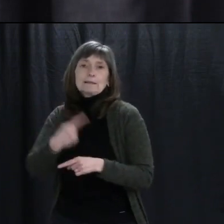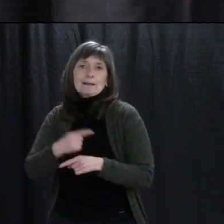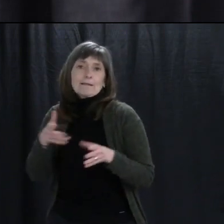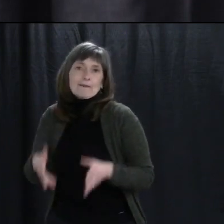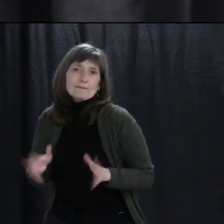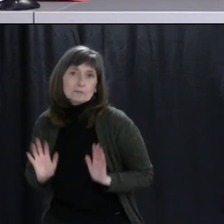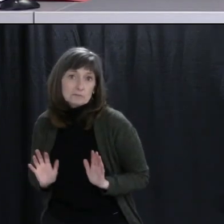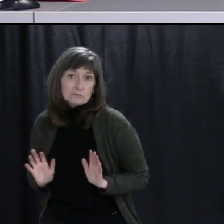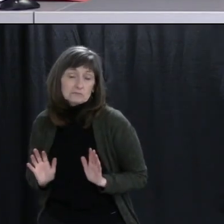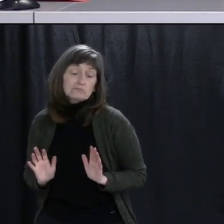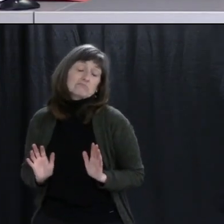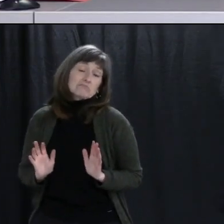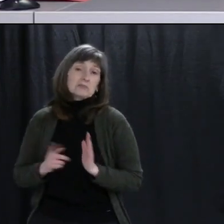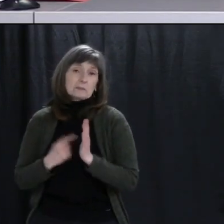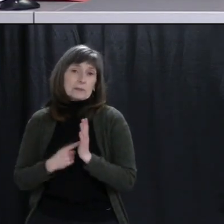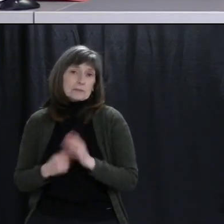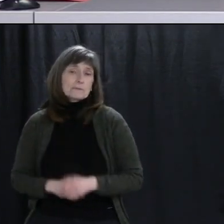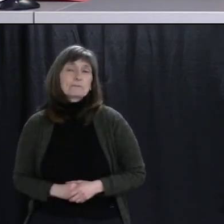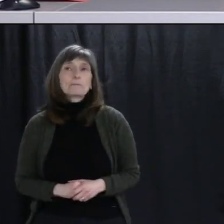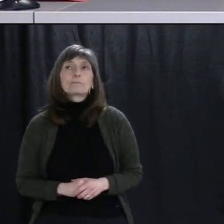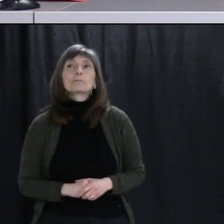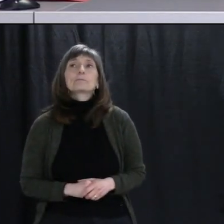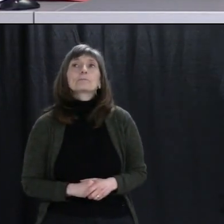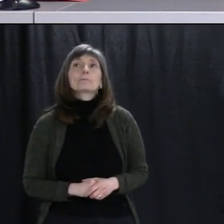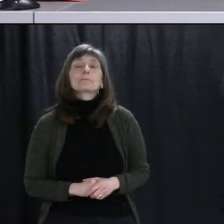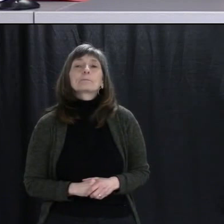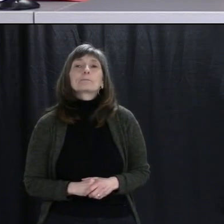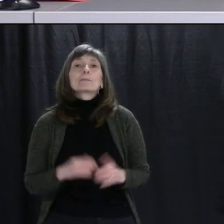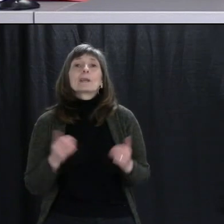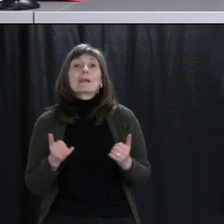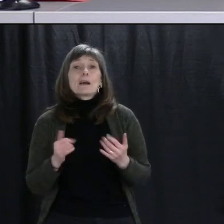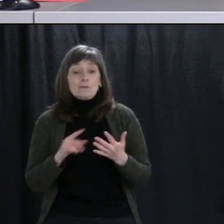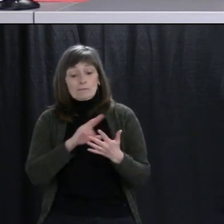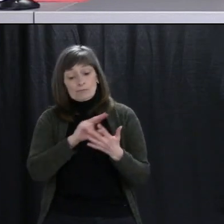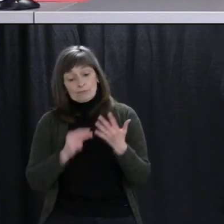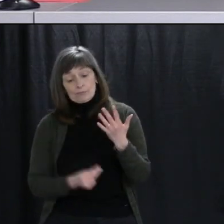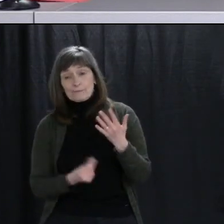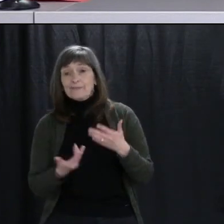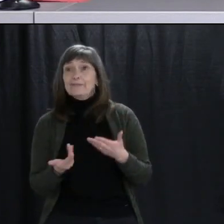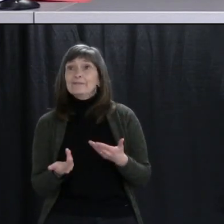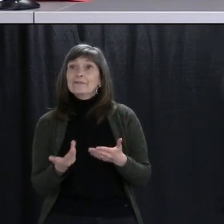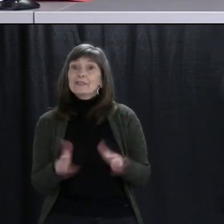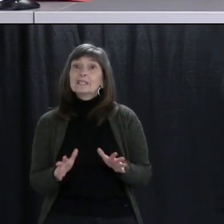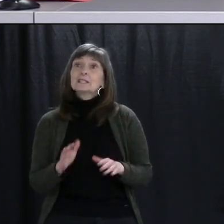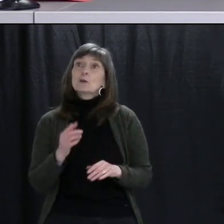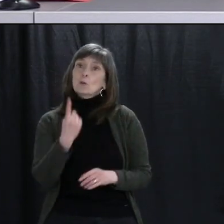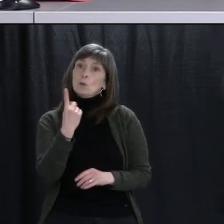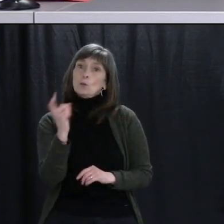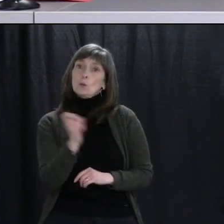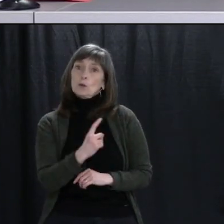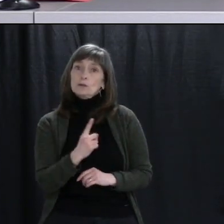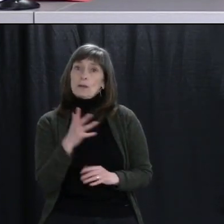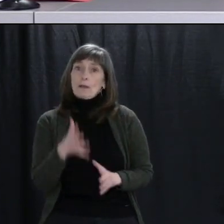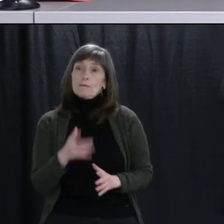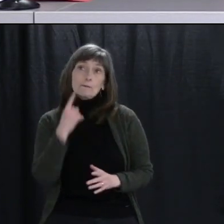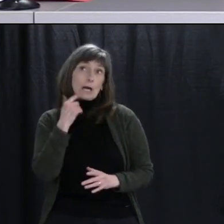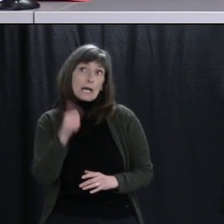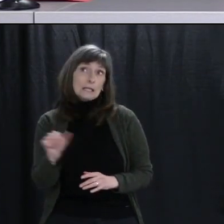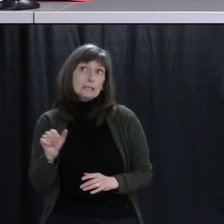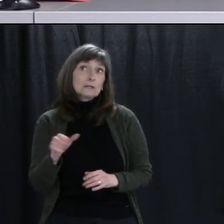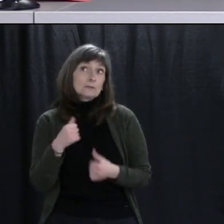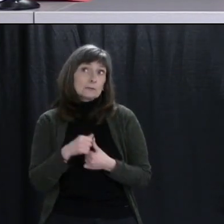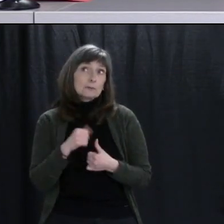Thank you. We will now open the lines to single questions from reporters, and you are reminded that this call will end at